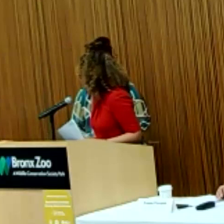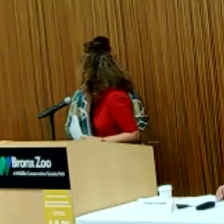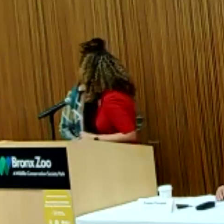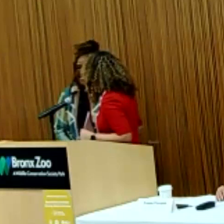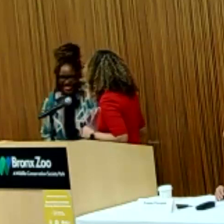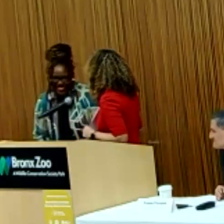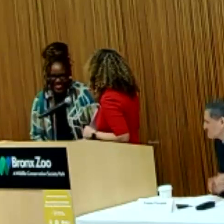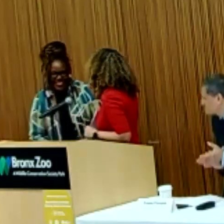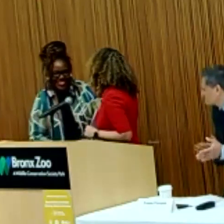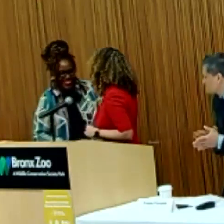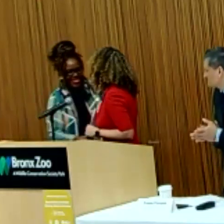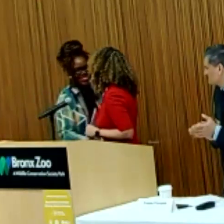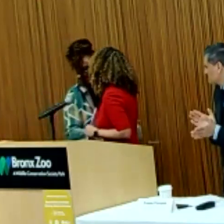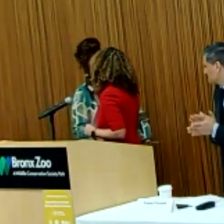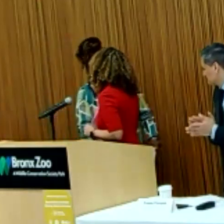amre